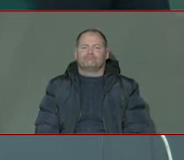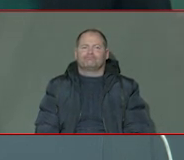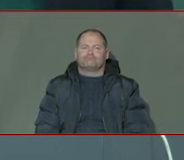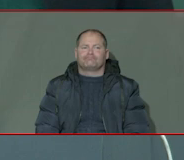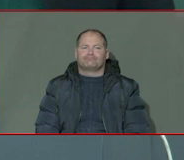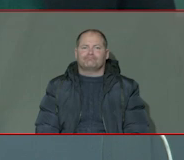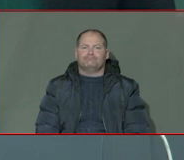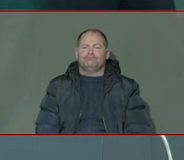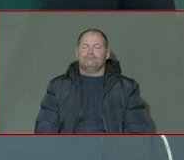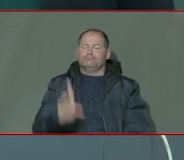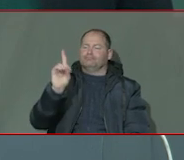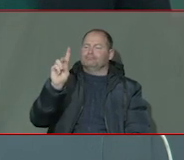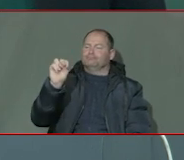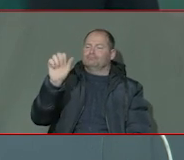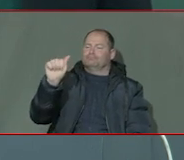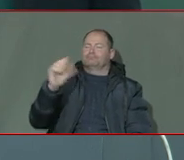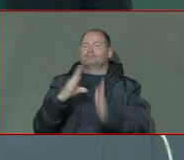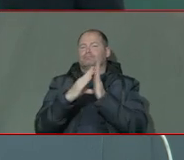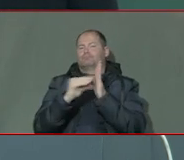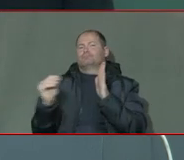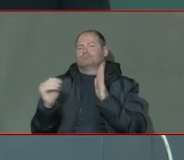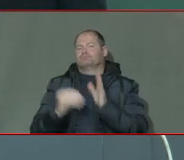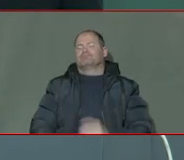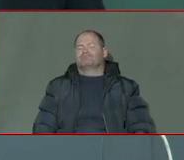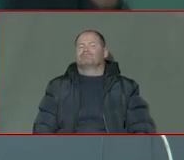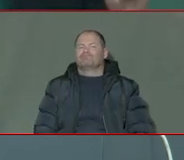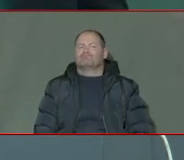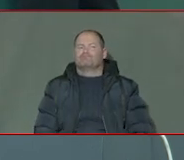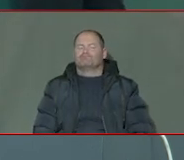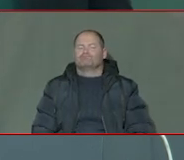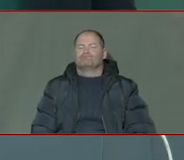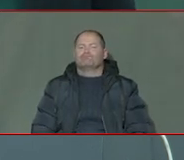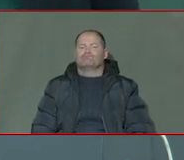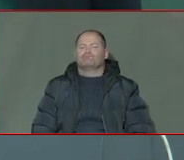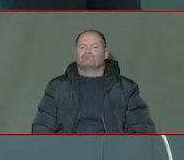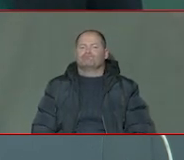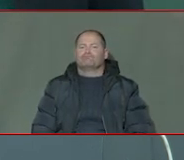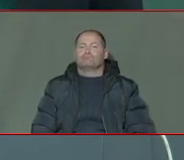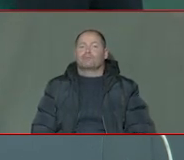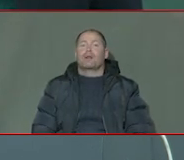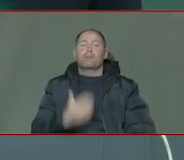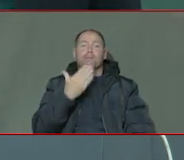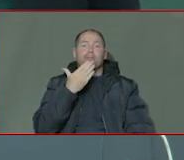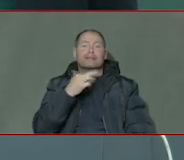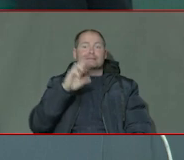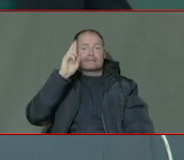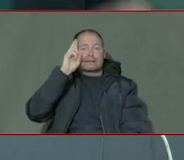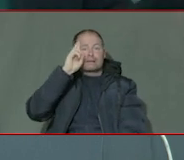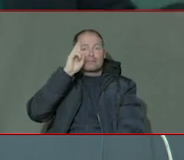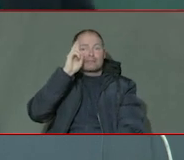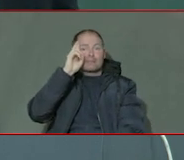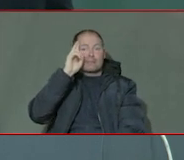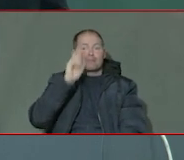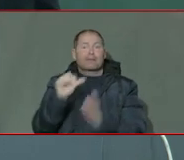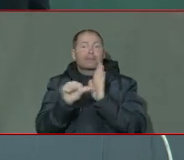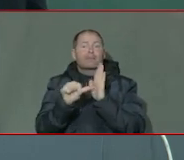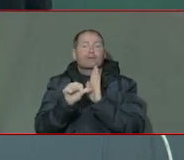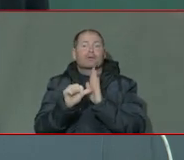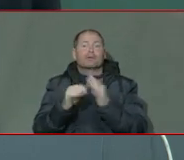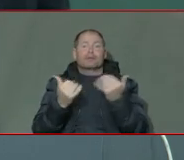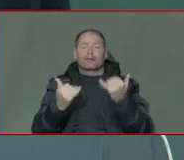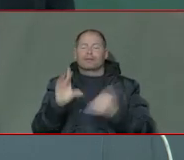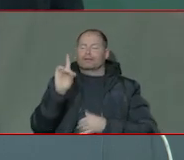that is DNA replication. The significance, don't forget the significance, again. It doubles the